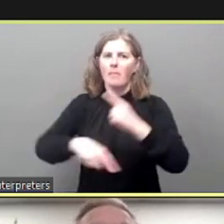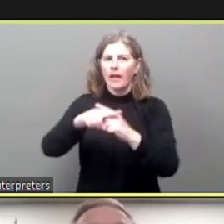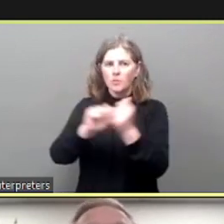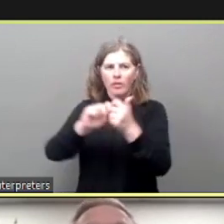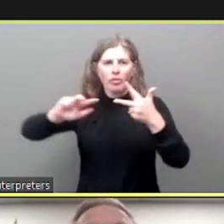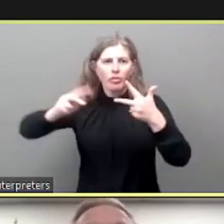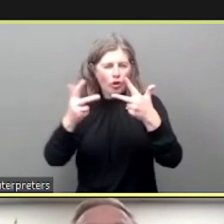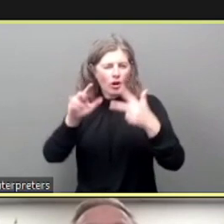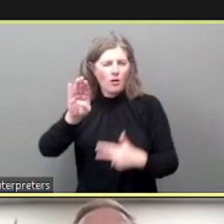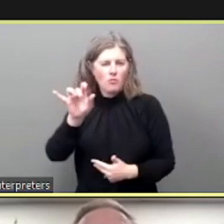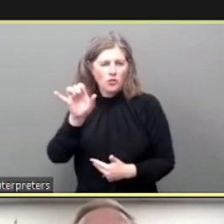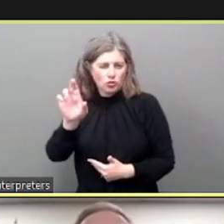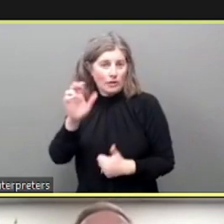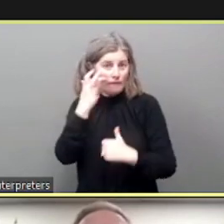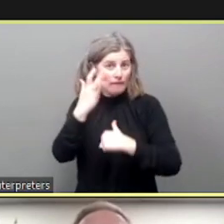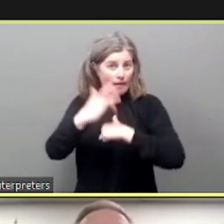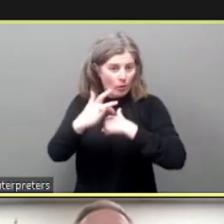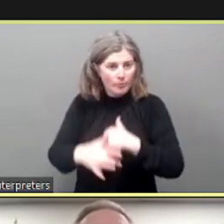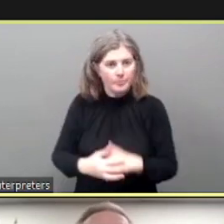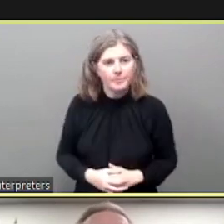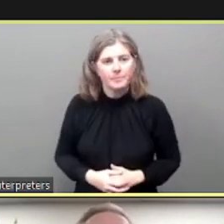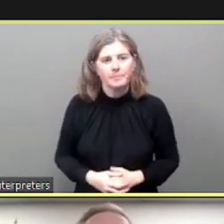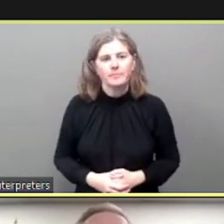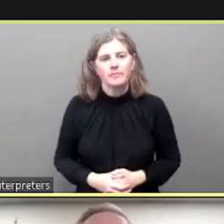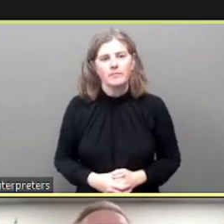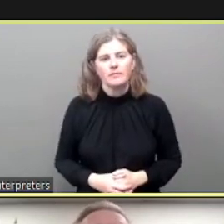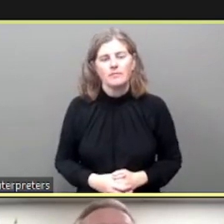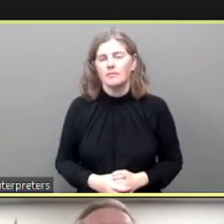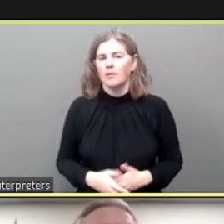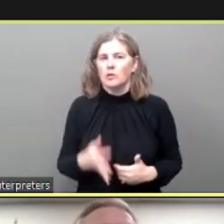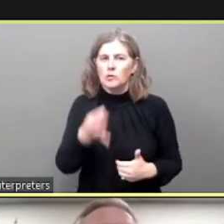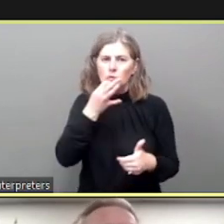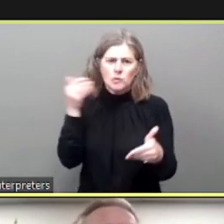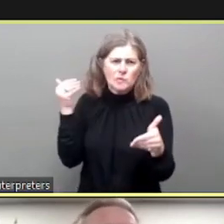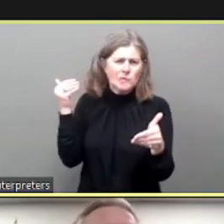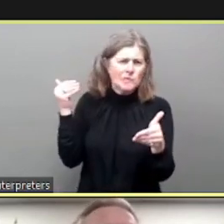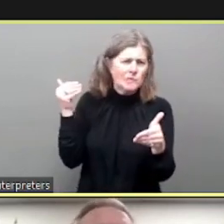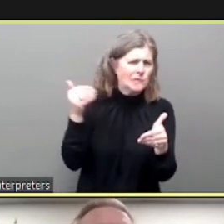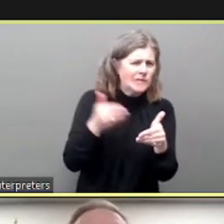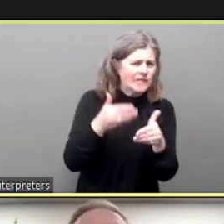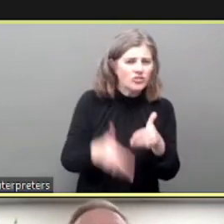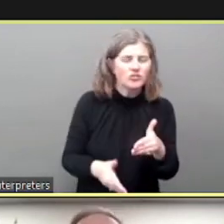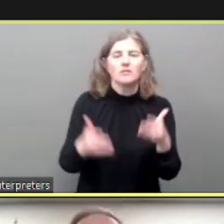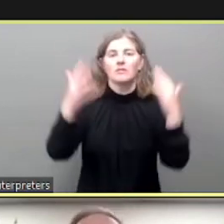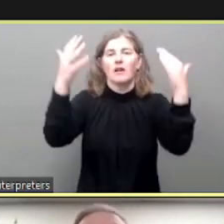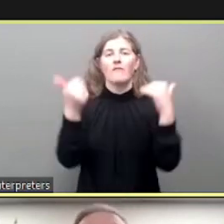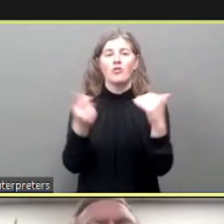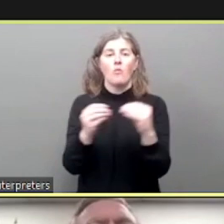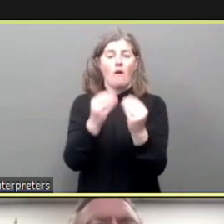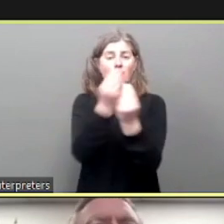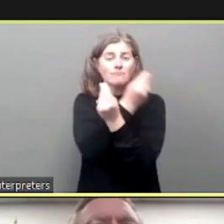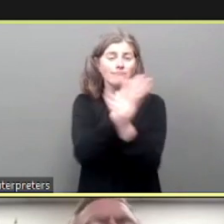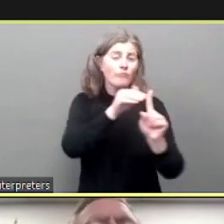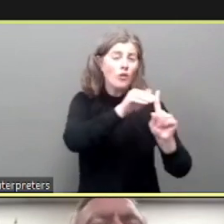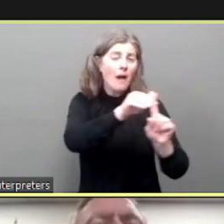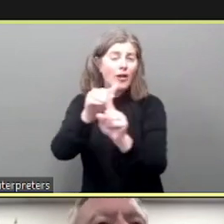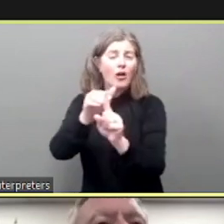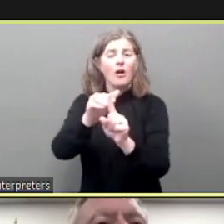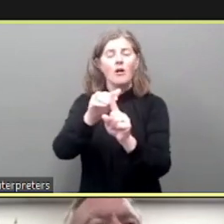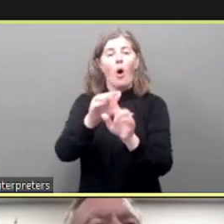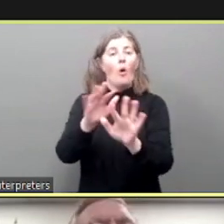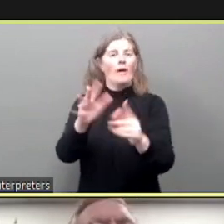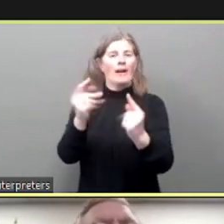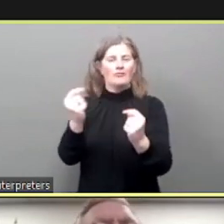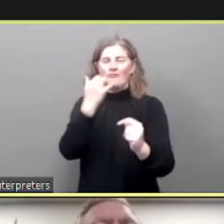when they're available. Okay, well, we're on the home stretch here, a few updates and reminders about things. Oh, wait, no,